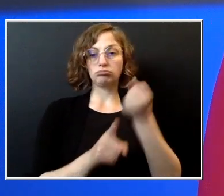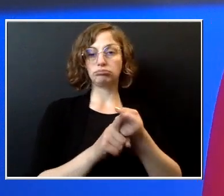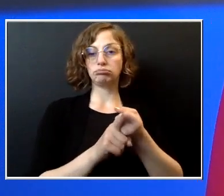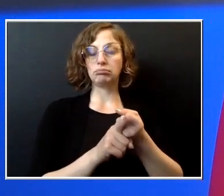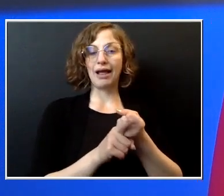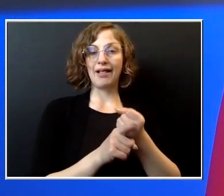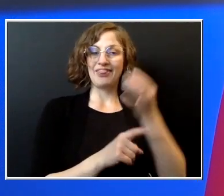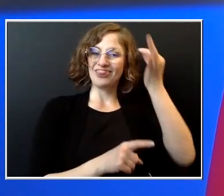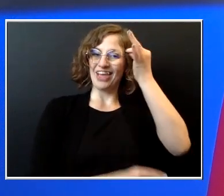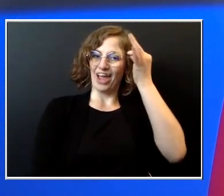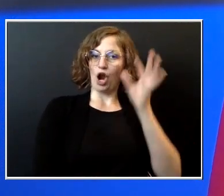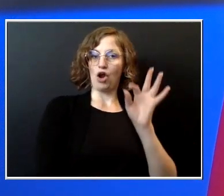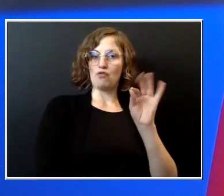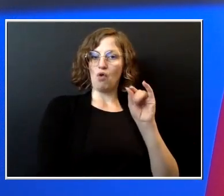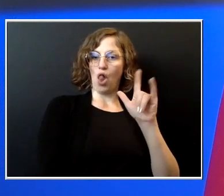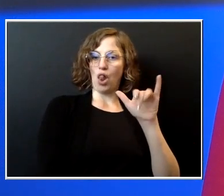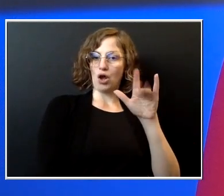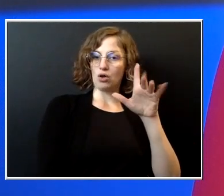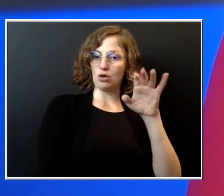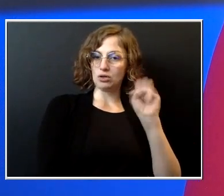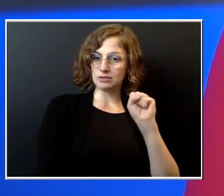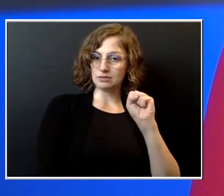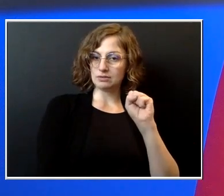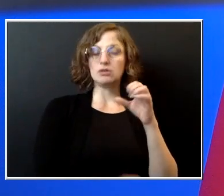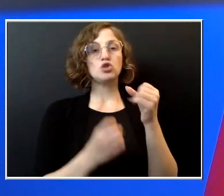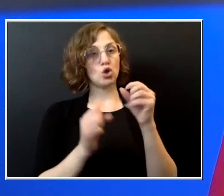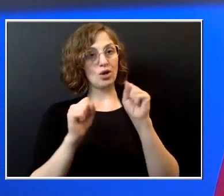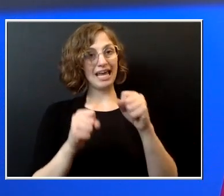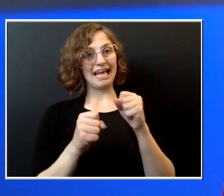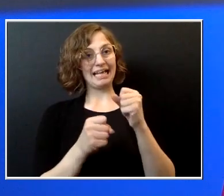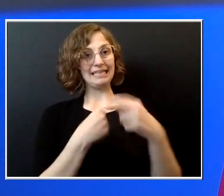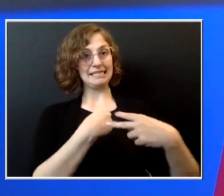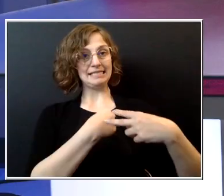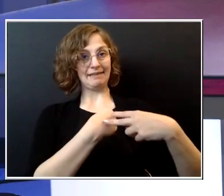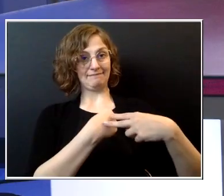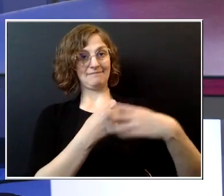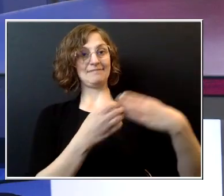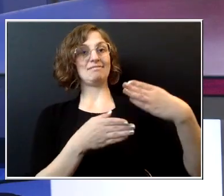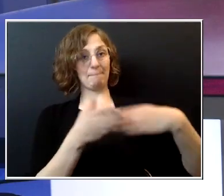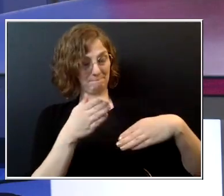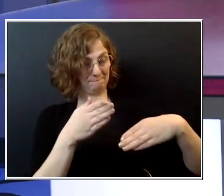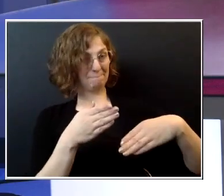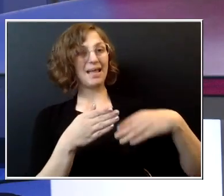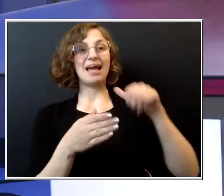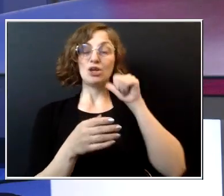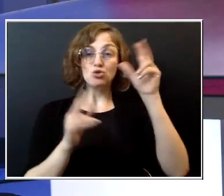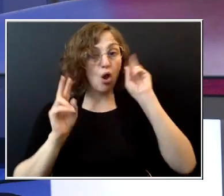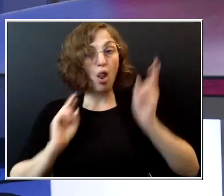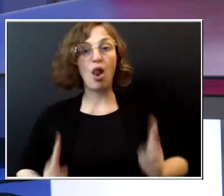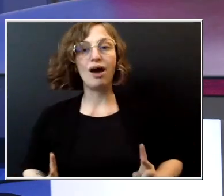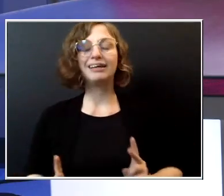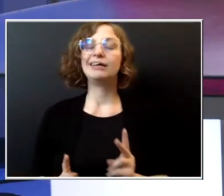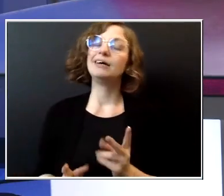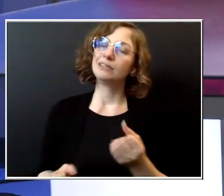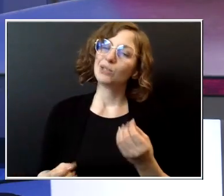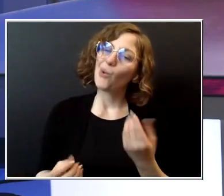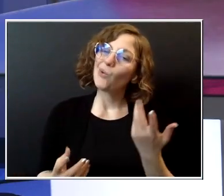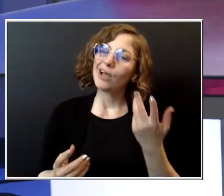to save some of your hair follicles and you don't lose your hair. But it came out, but you still kept the hair, right? Yes. What'd you do